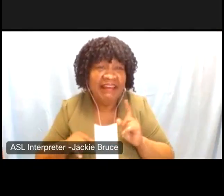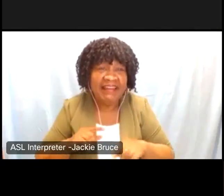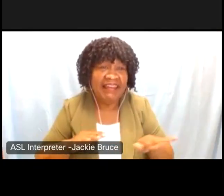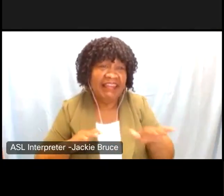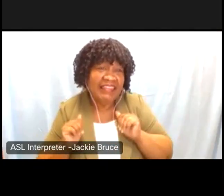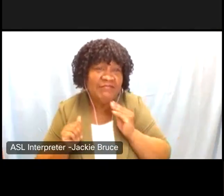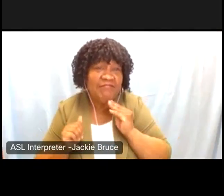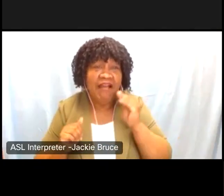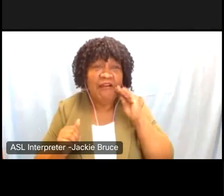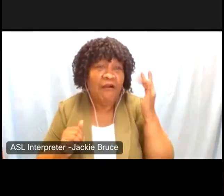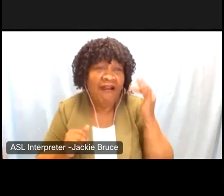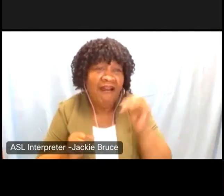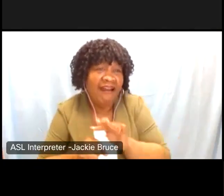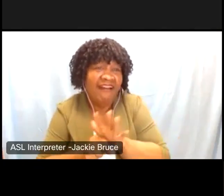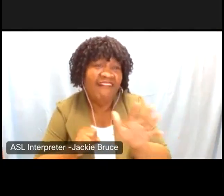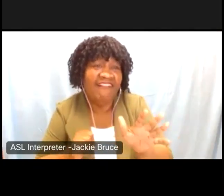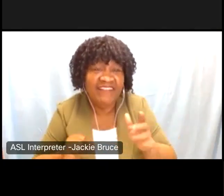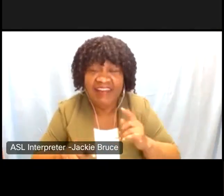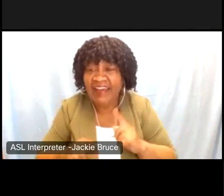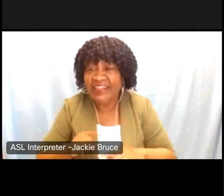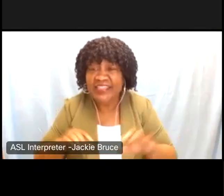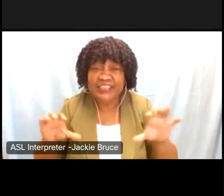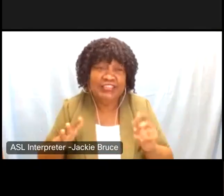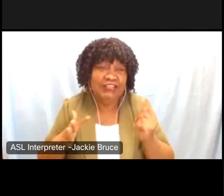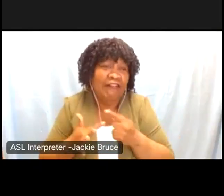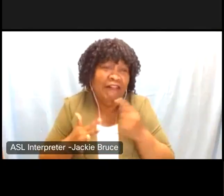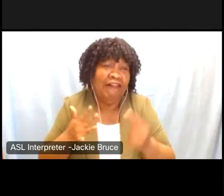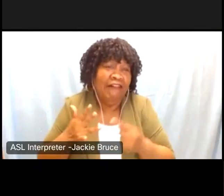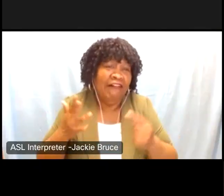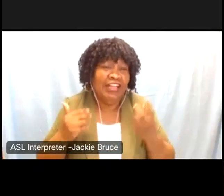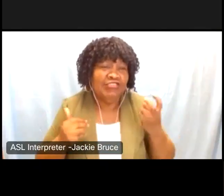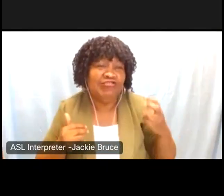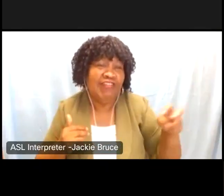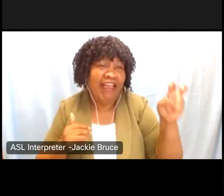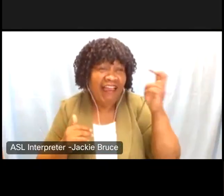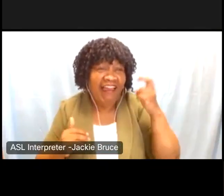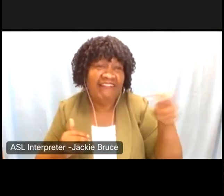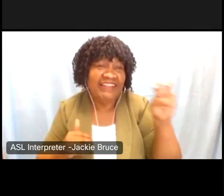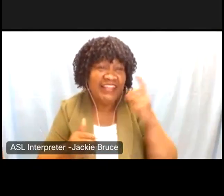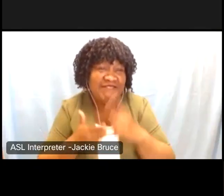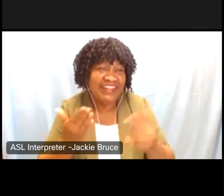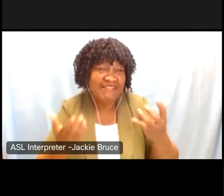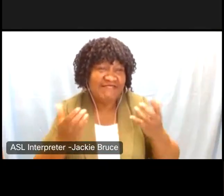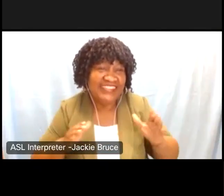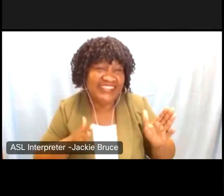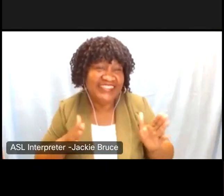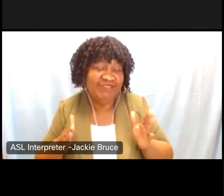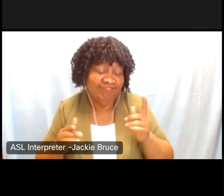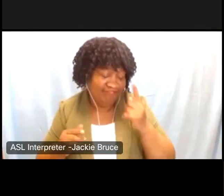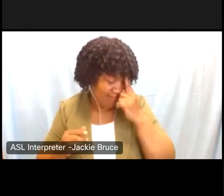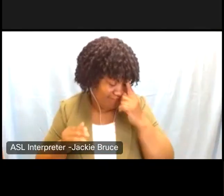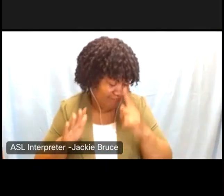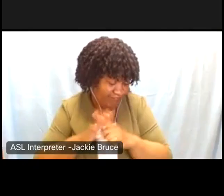house, because I couldn't do all the traveling I was planning to do, was to